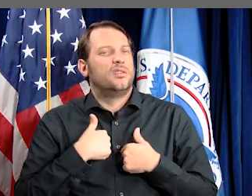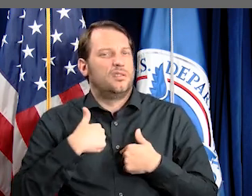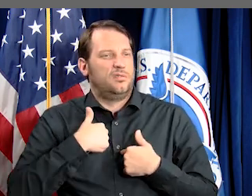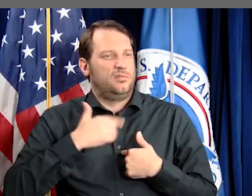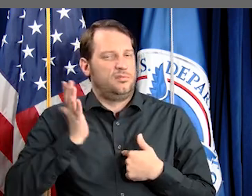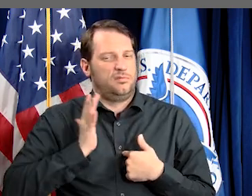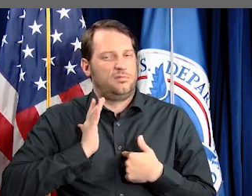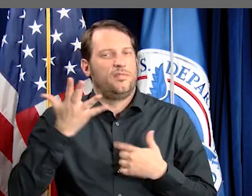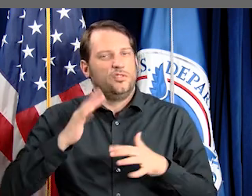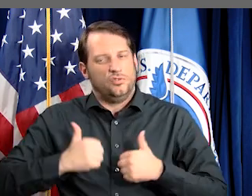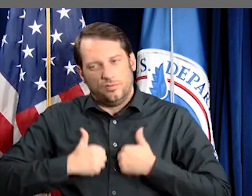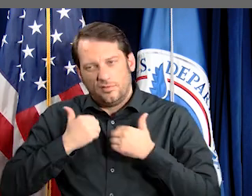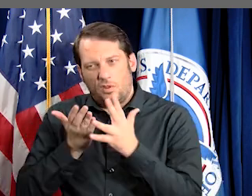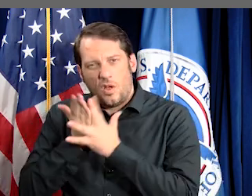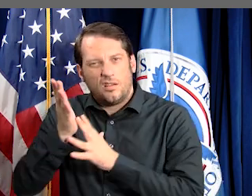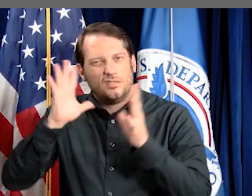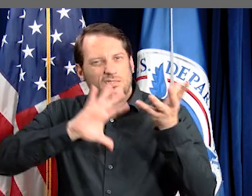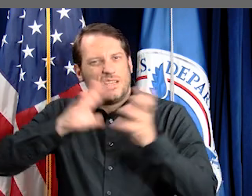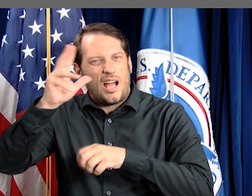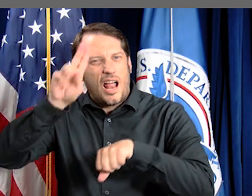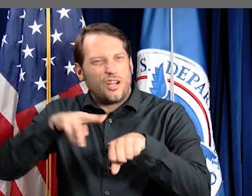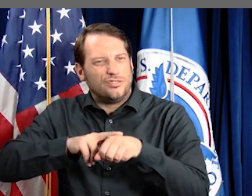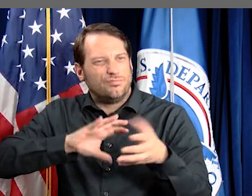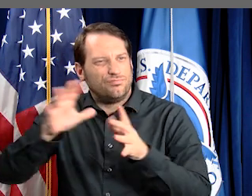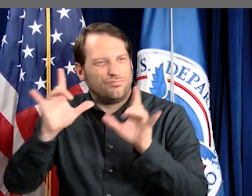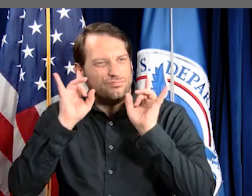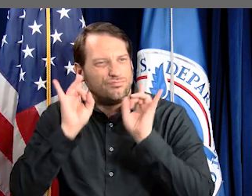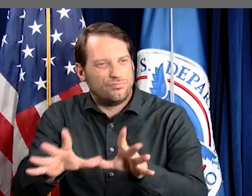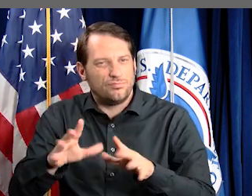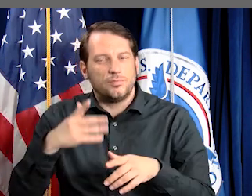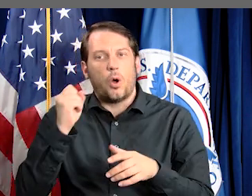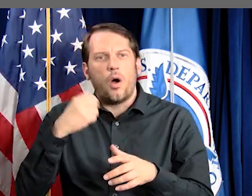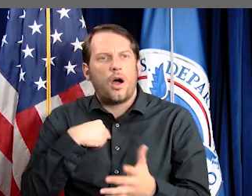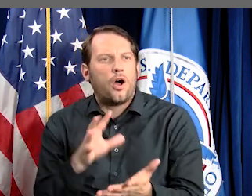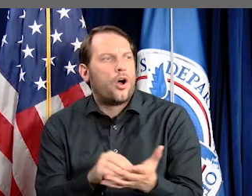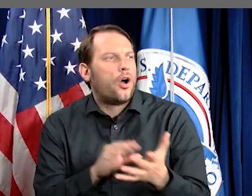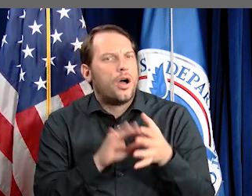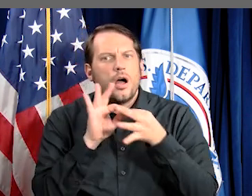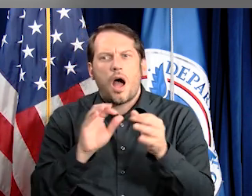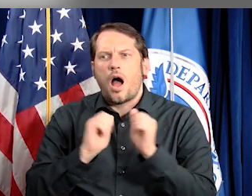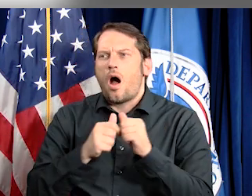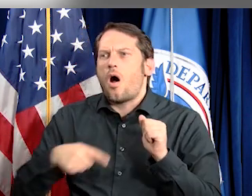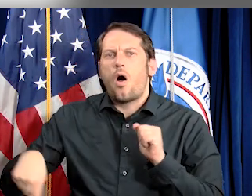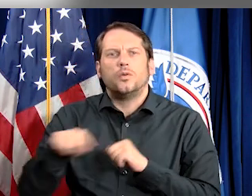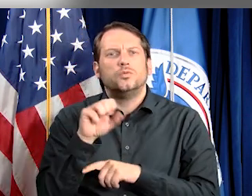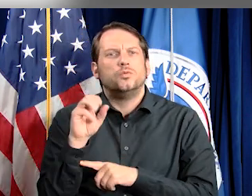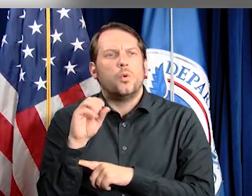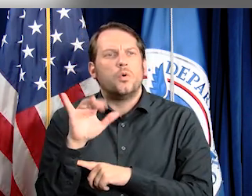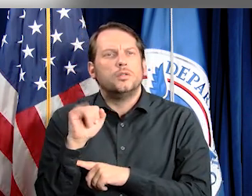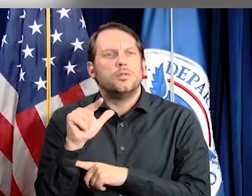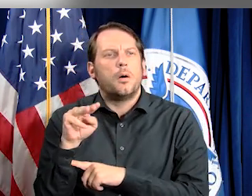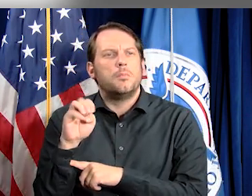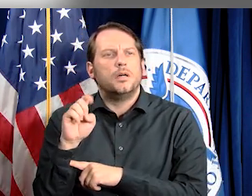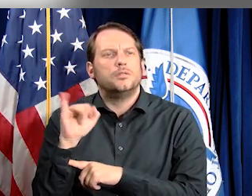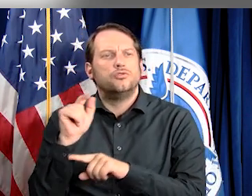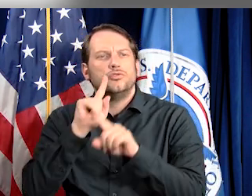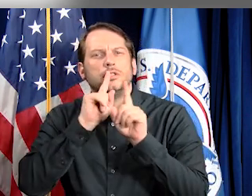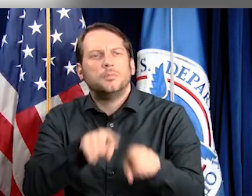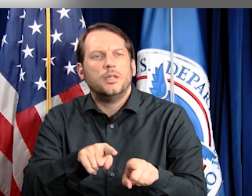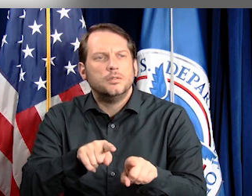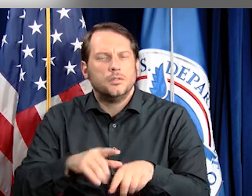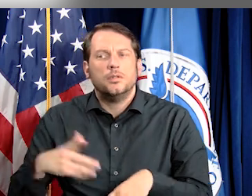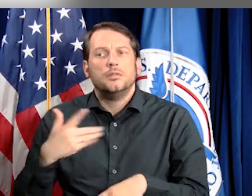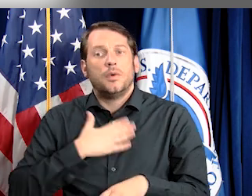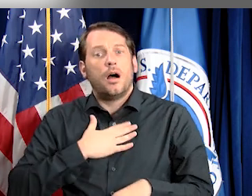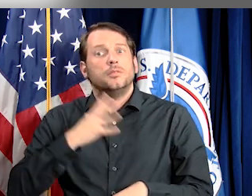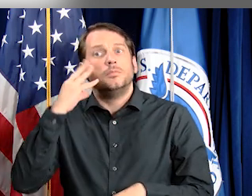disaster and how I used social media in response to it, as well as my journey over the last 15 years, starting with my interdisciplinary PhD